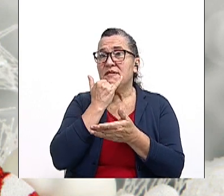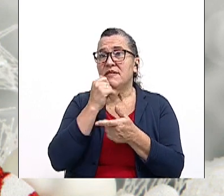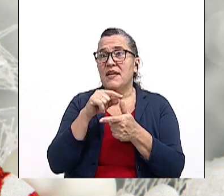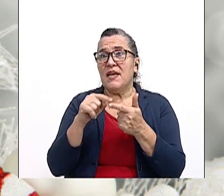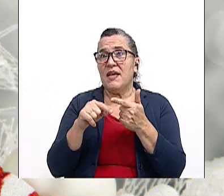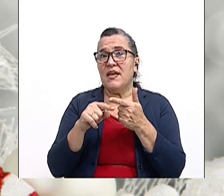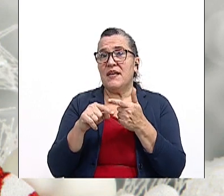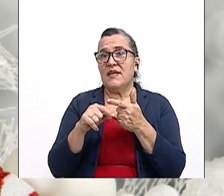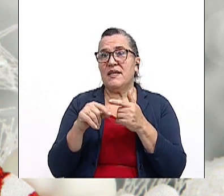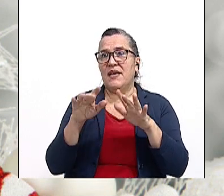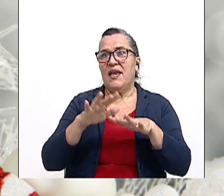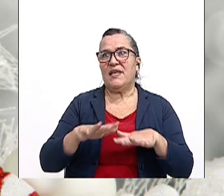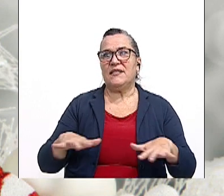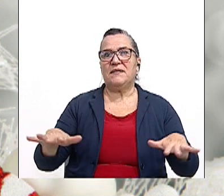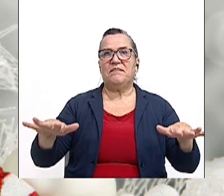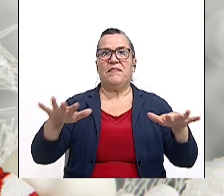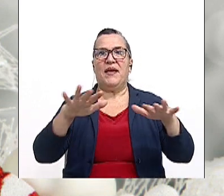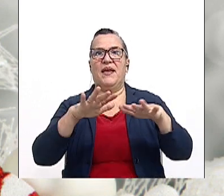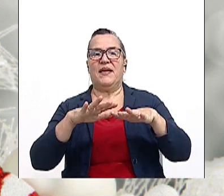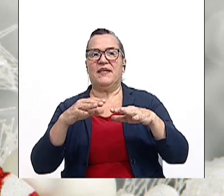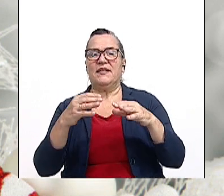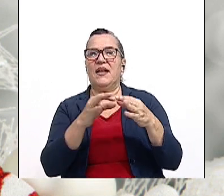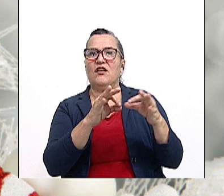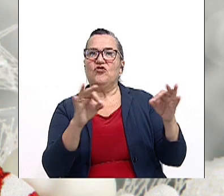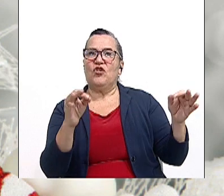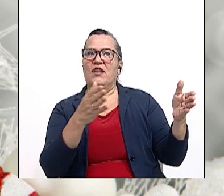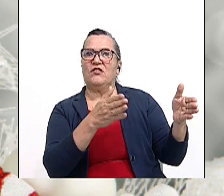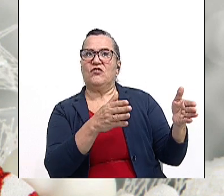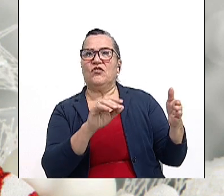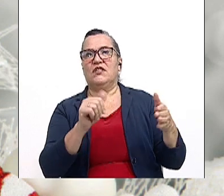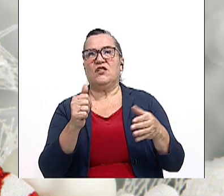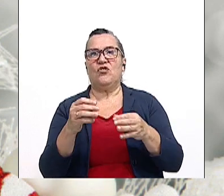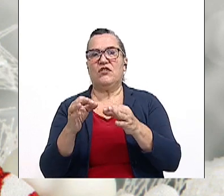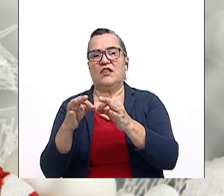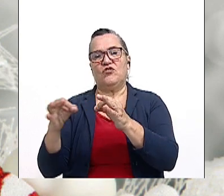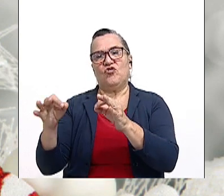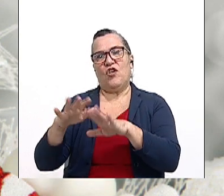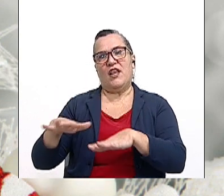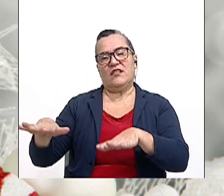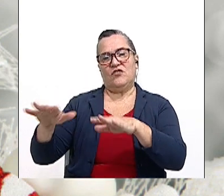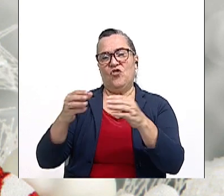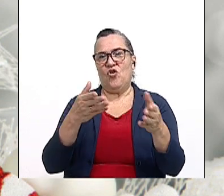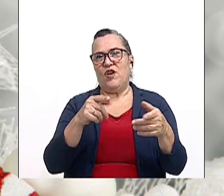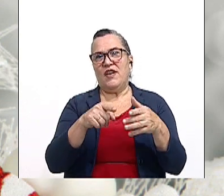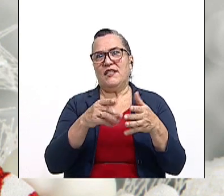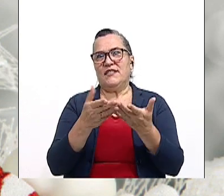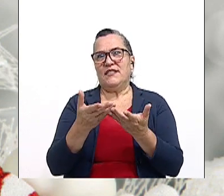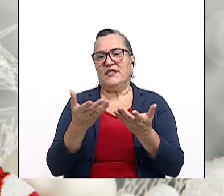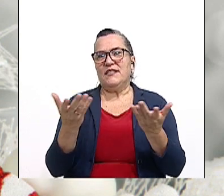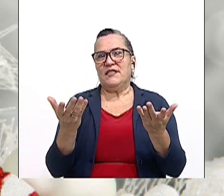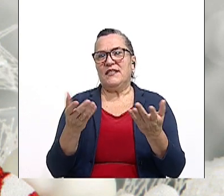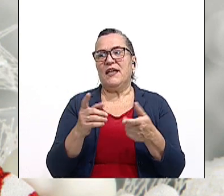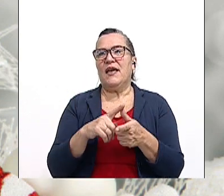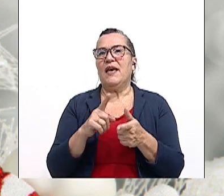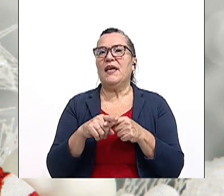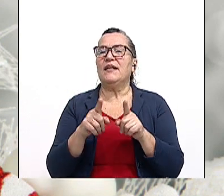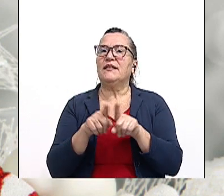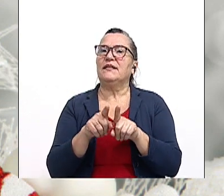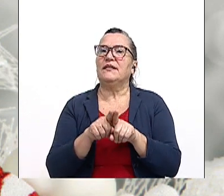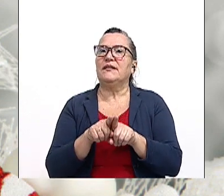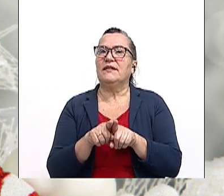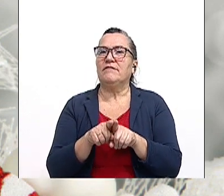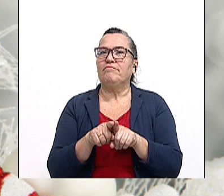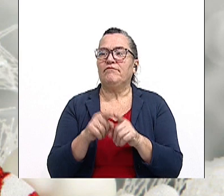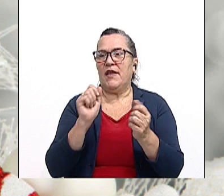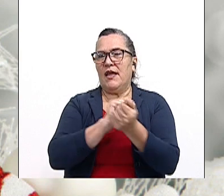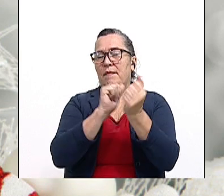about space between a sentence and other sentence. Then we have to